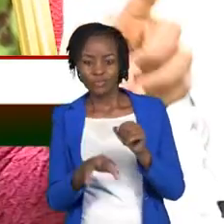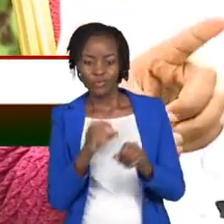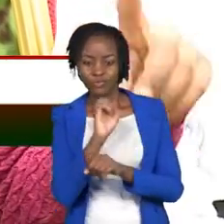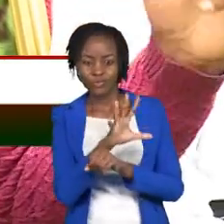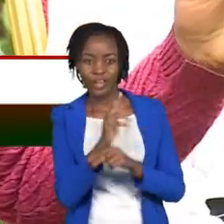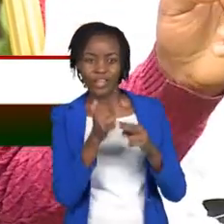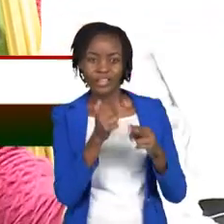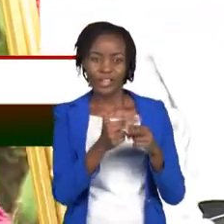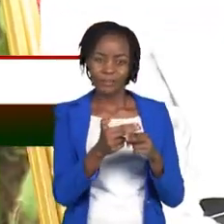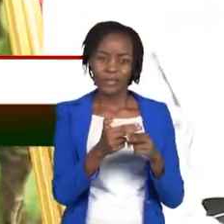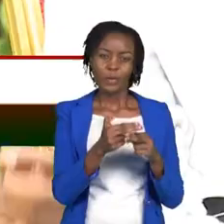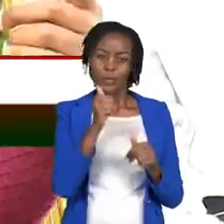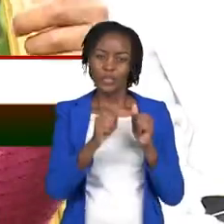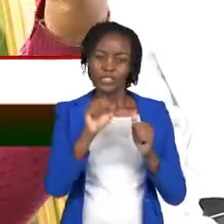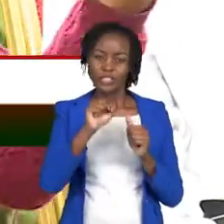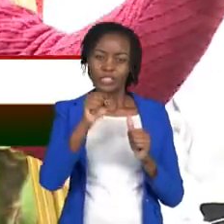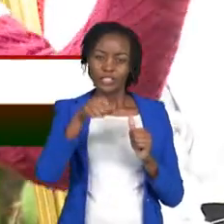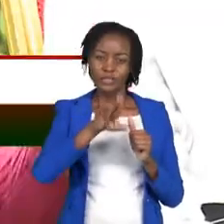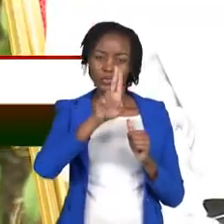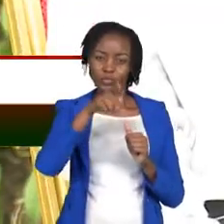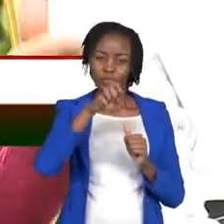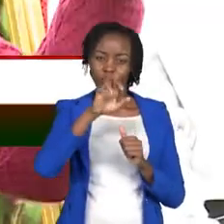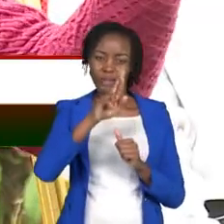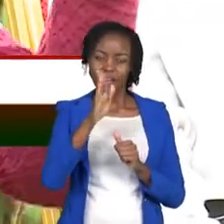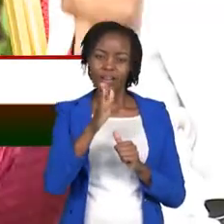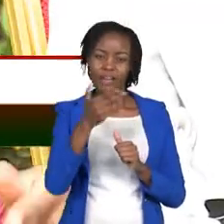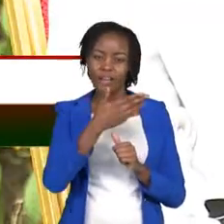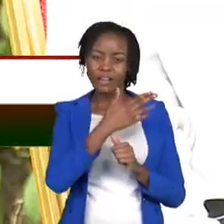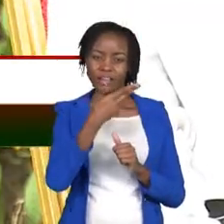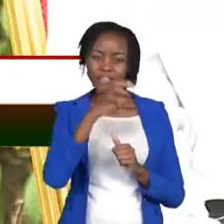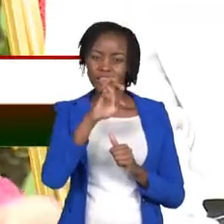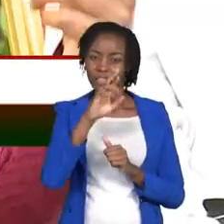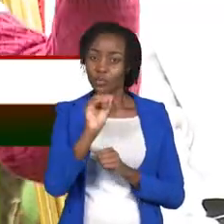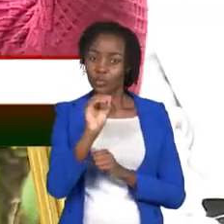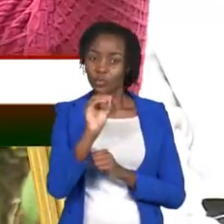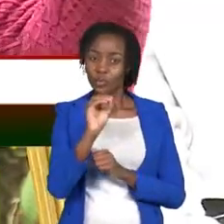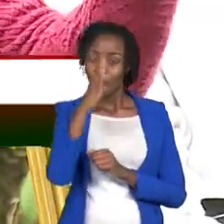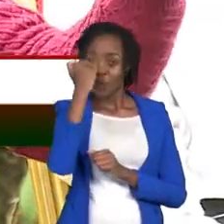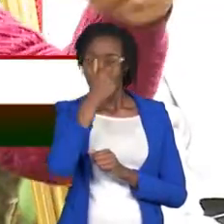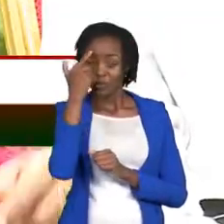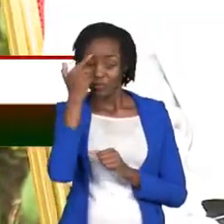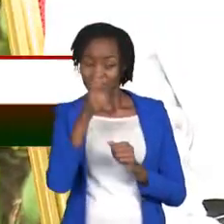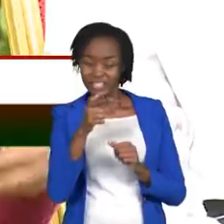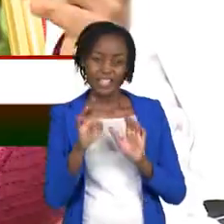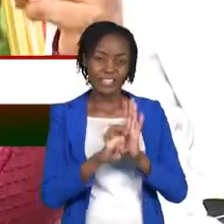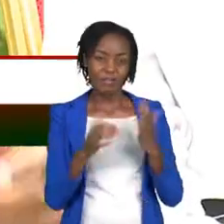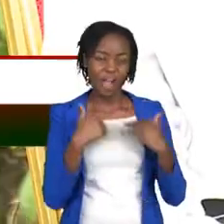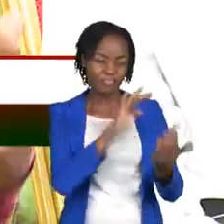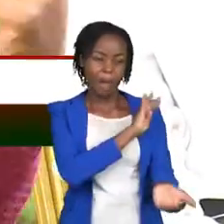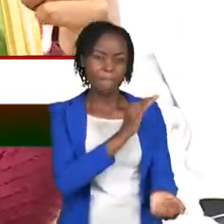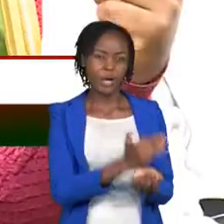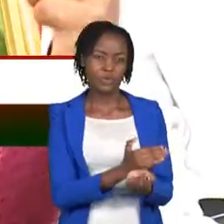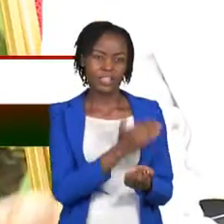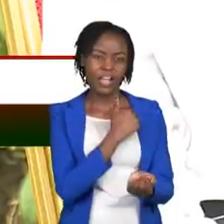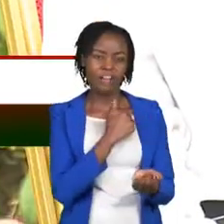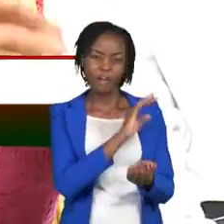called superheroes. Means they're extra heroes. They're bigger heroes than usual. Why? Because they have powers and they have so much